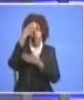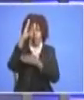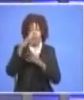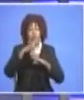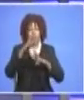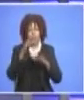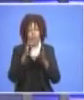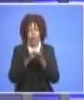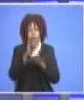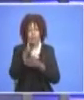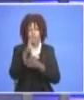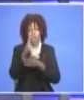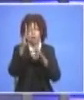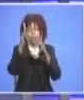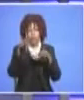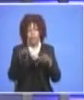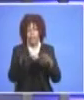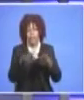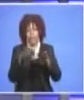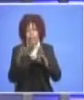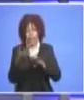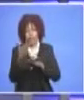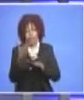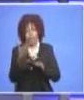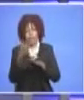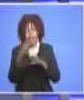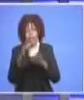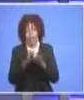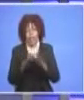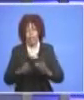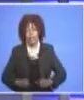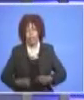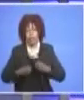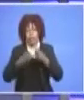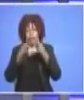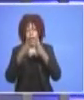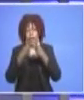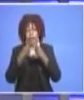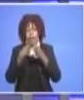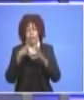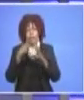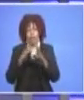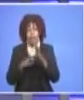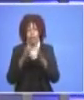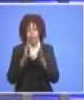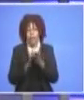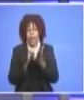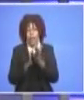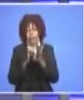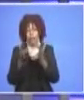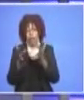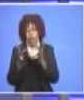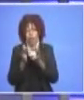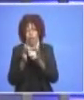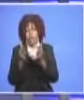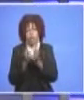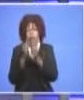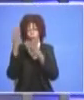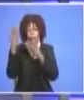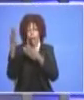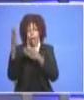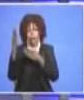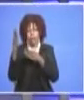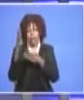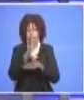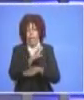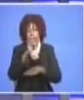that some 100 persons have died and three have survived. The release confirmed that contact has been made with the Bahamas